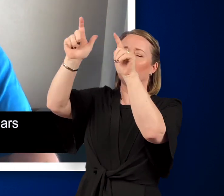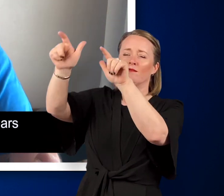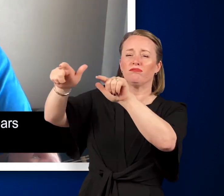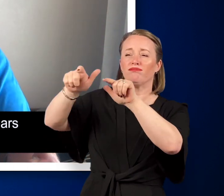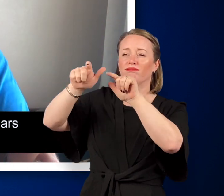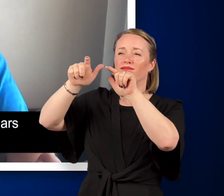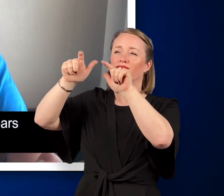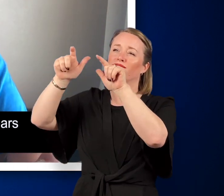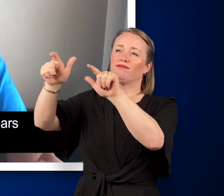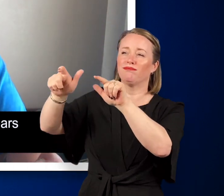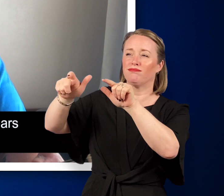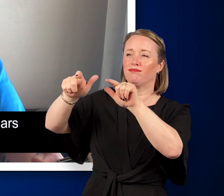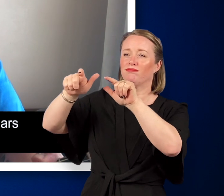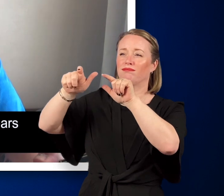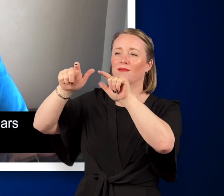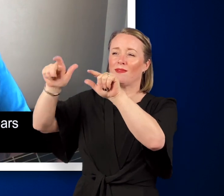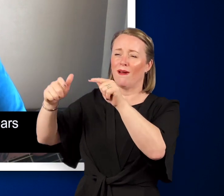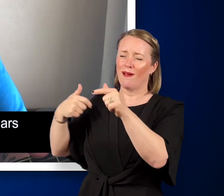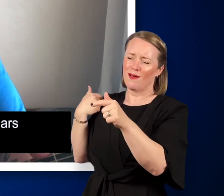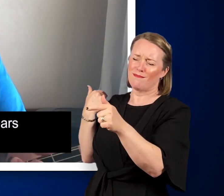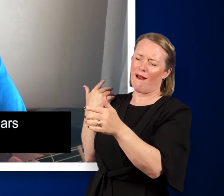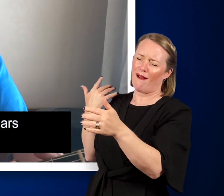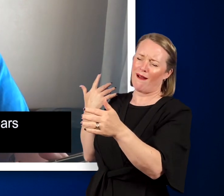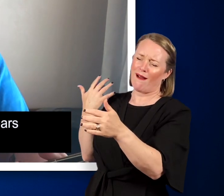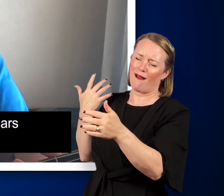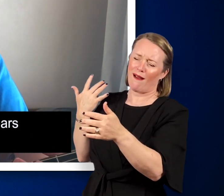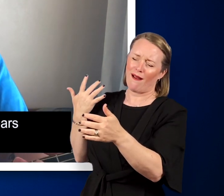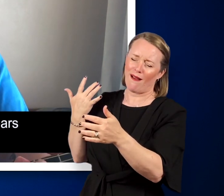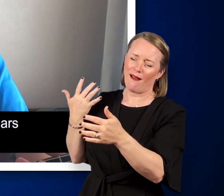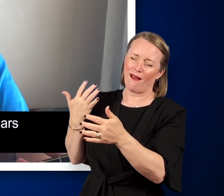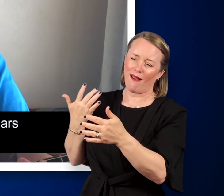we've been there